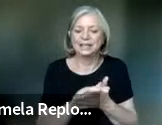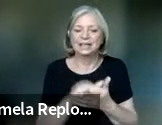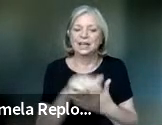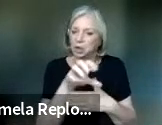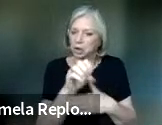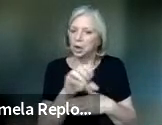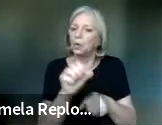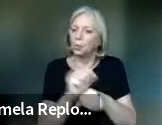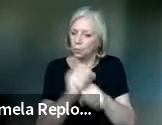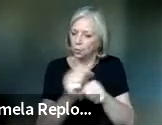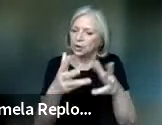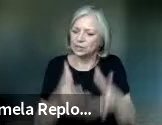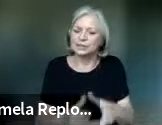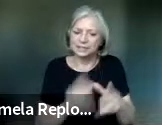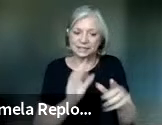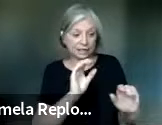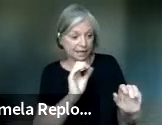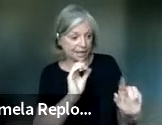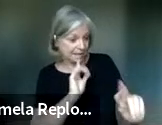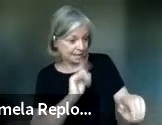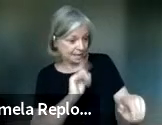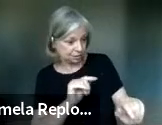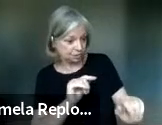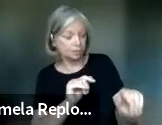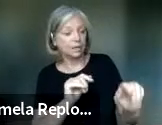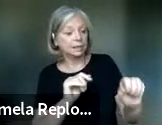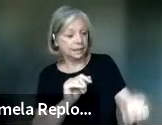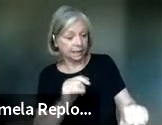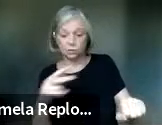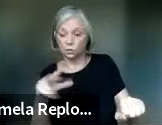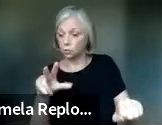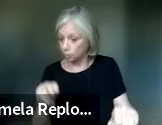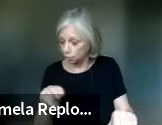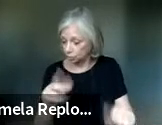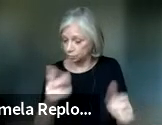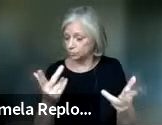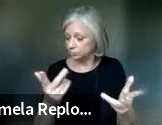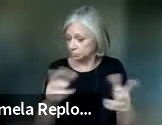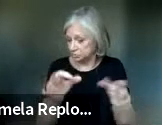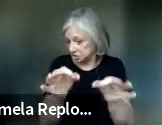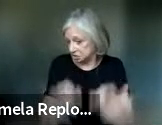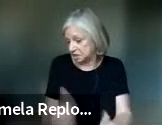coworkers can choose to answer or not. I don't think it's specific.